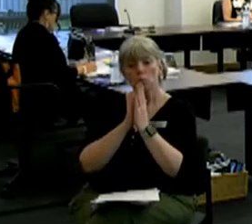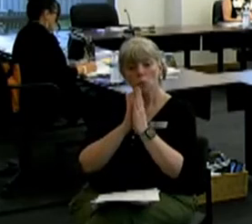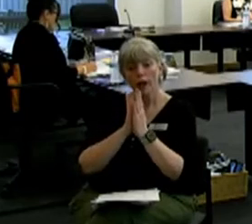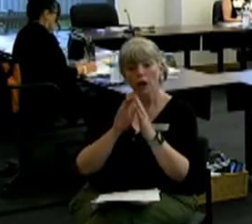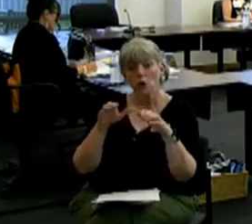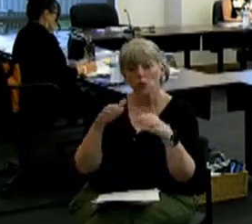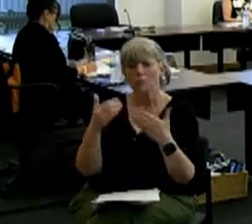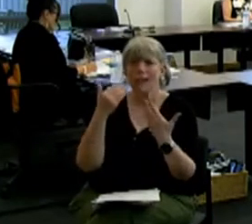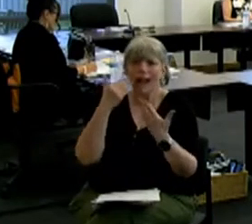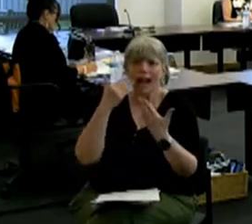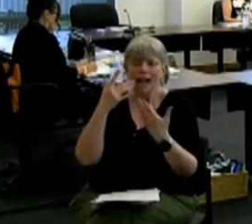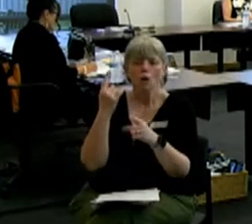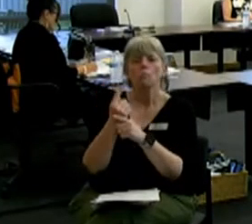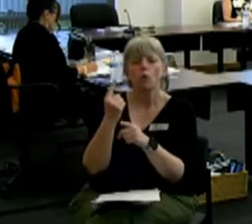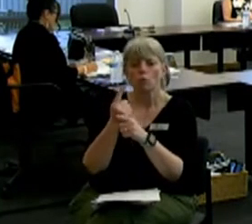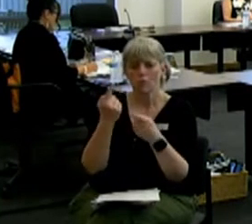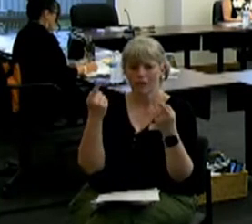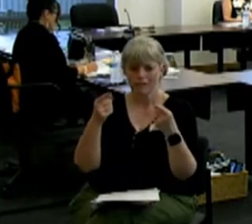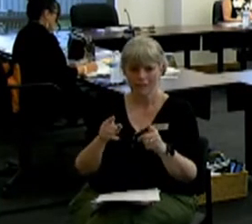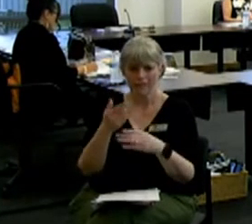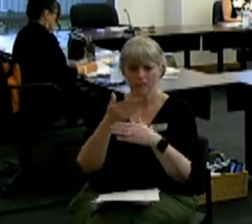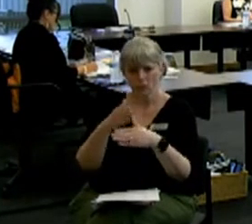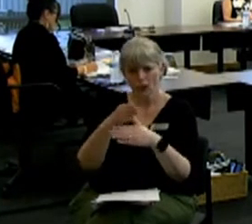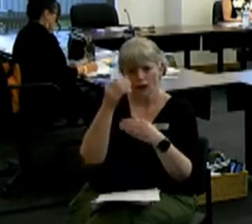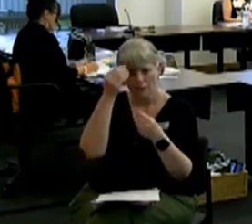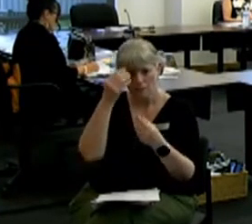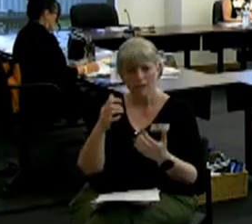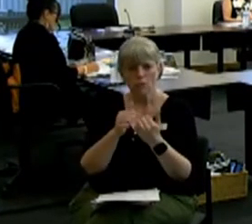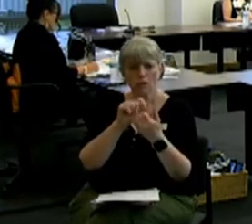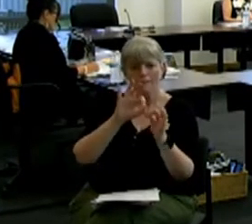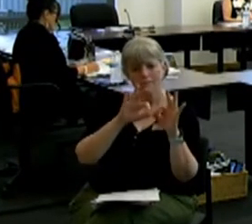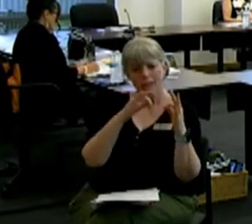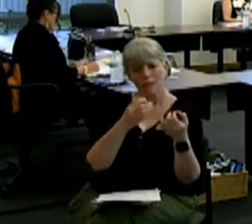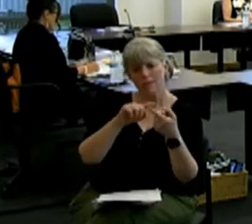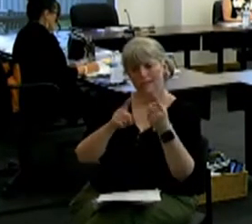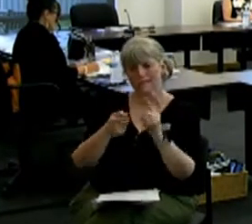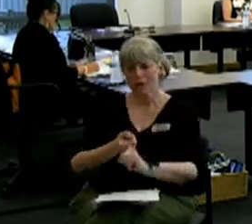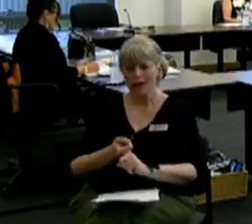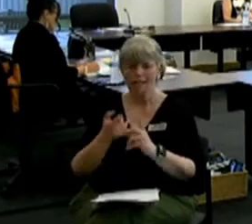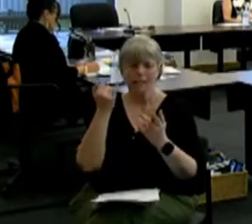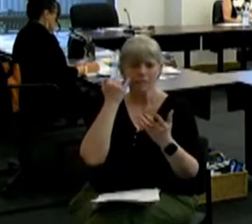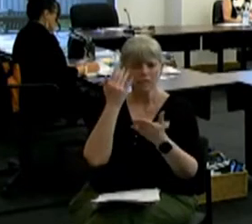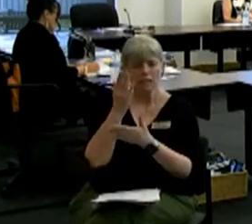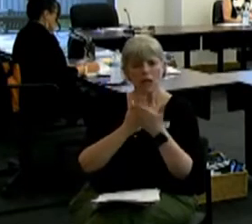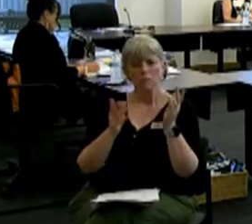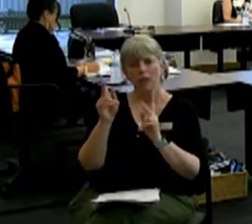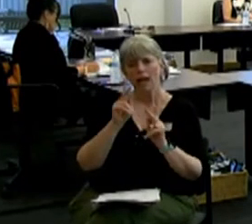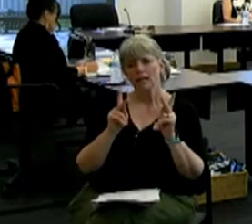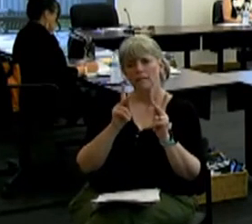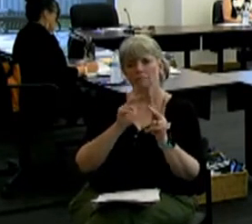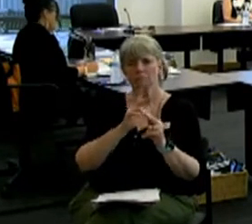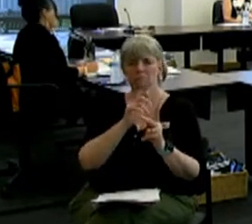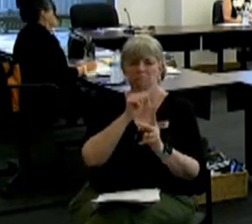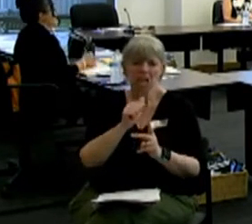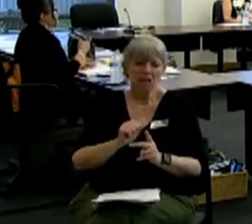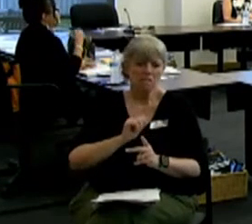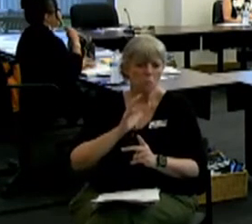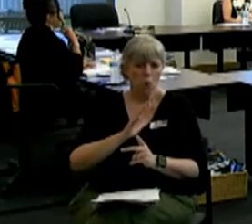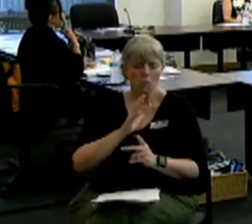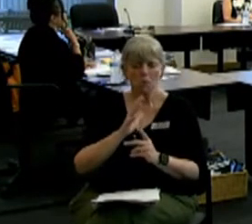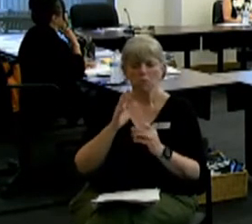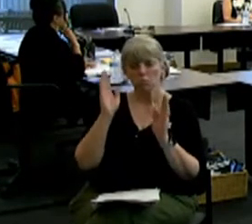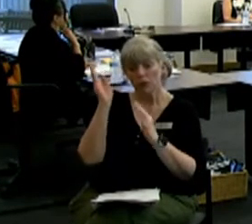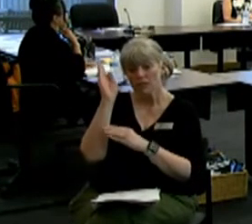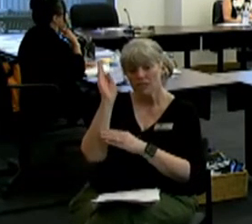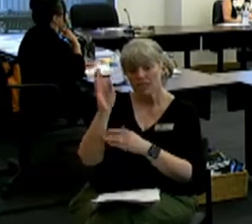group or again an appropriate event to share information with family and friends, and whether that's some kind of informal presentation, whether